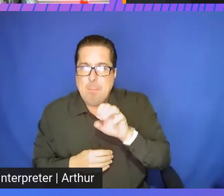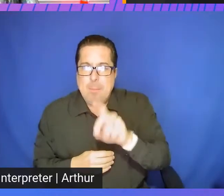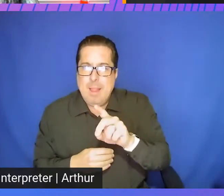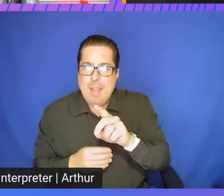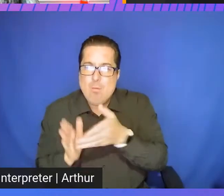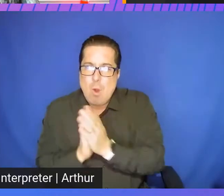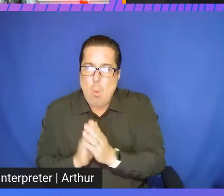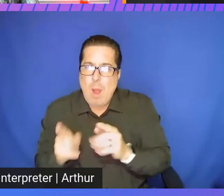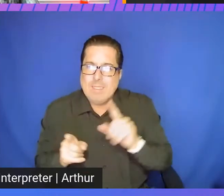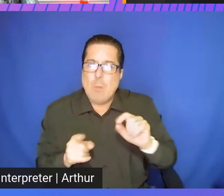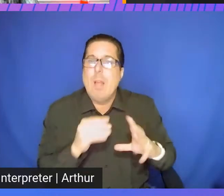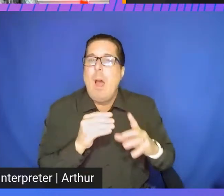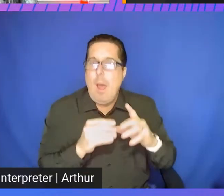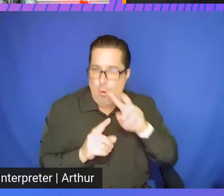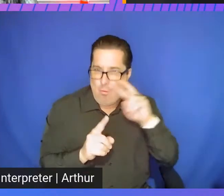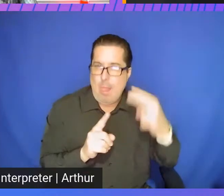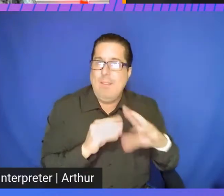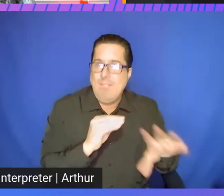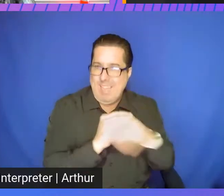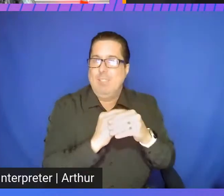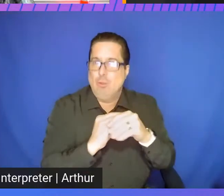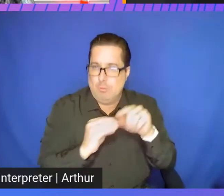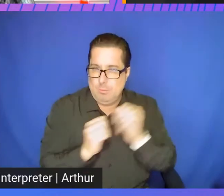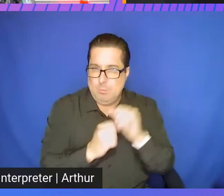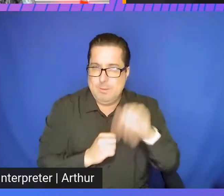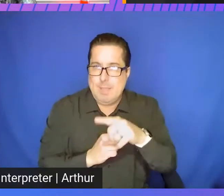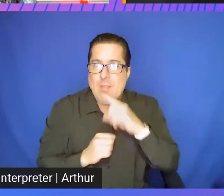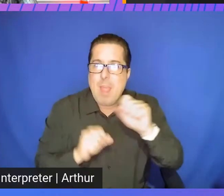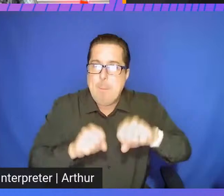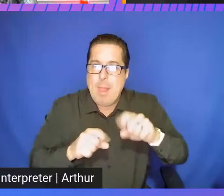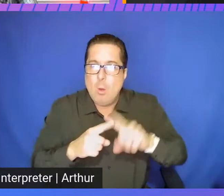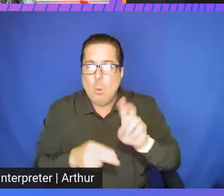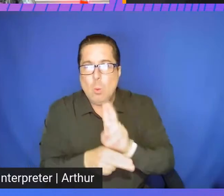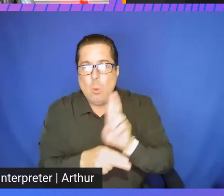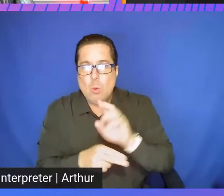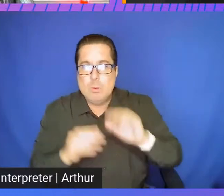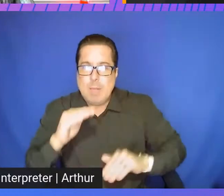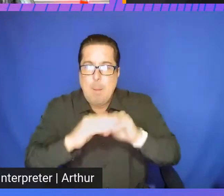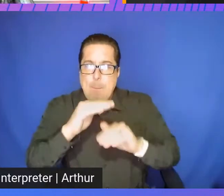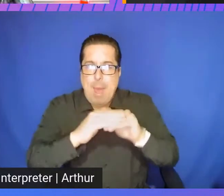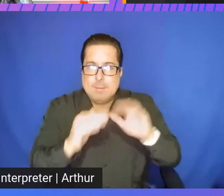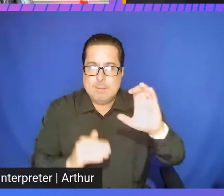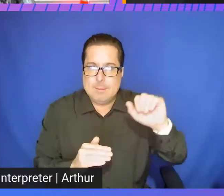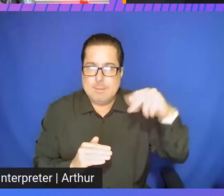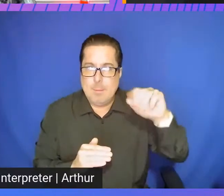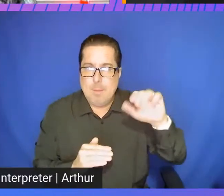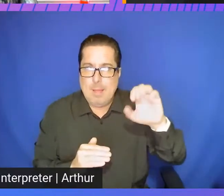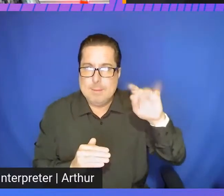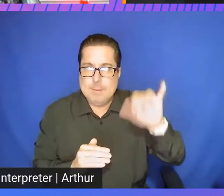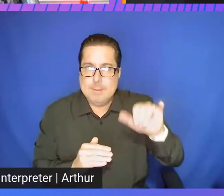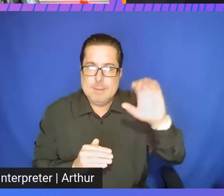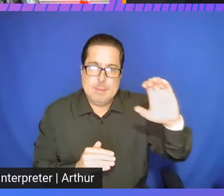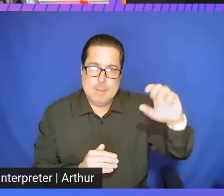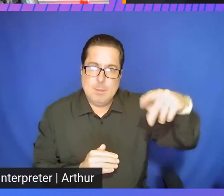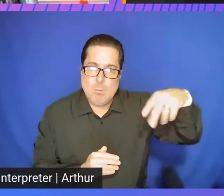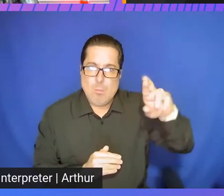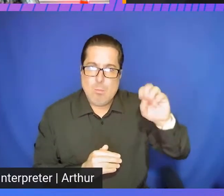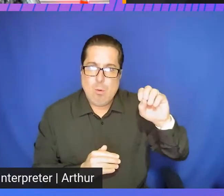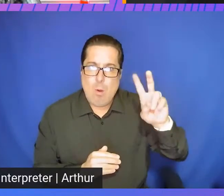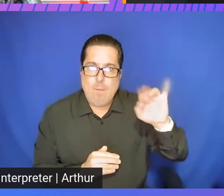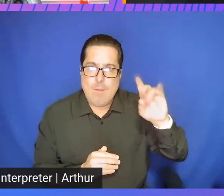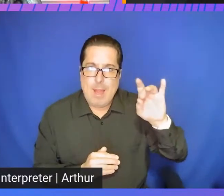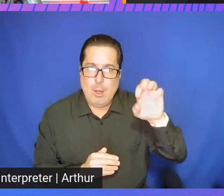addition, was the ability to use capacity providers. So there's things that we could